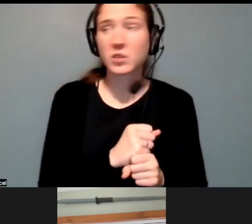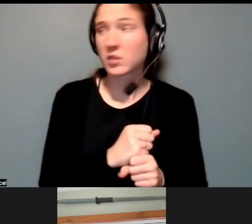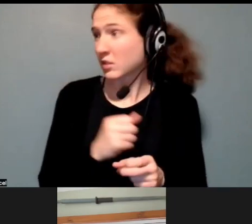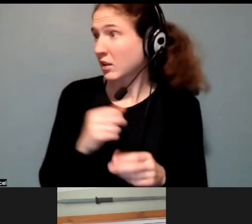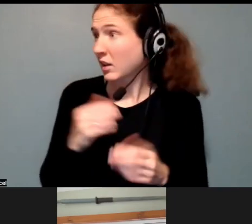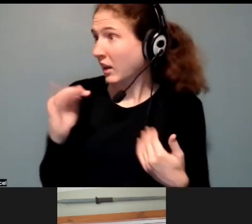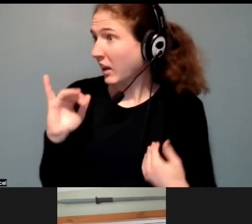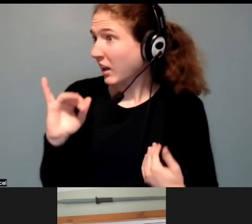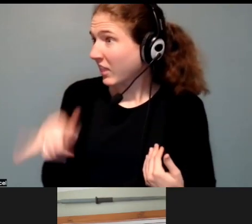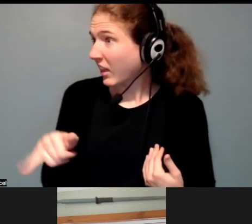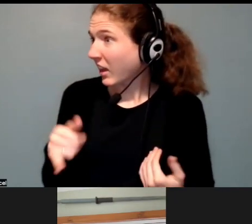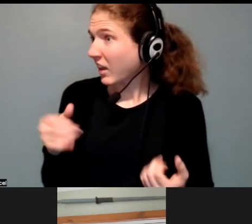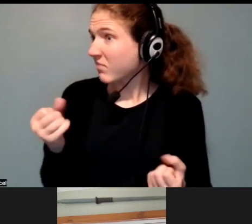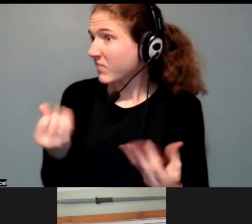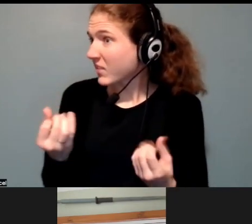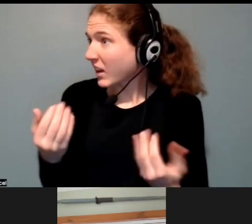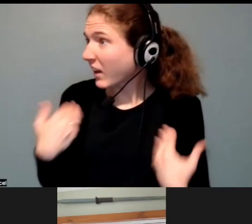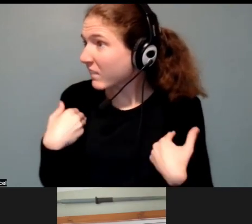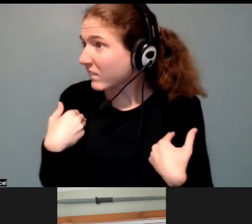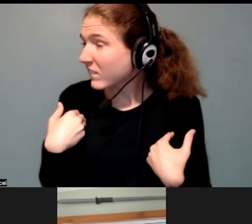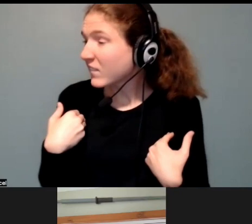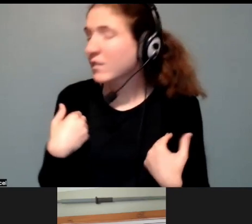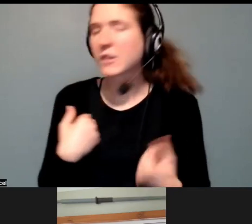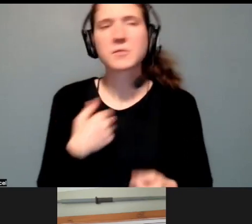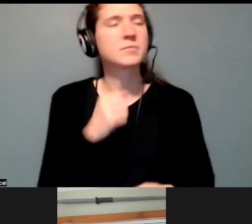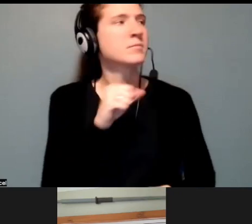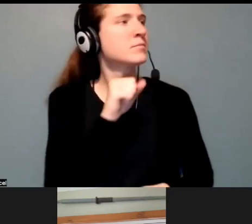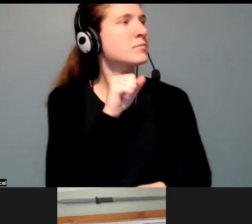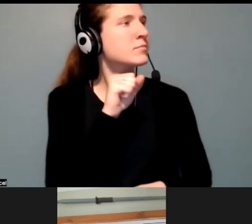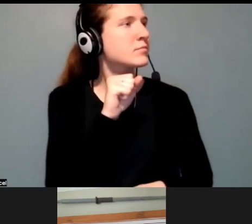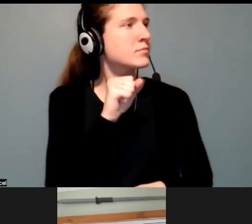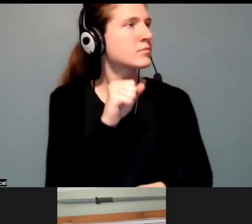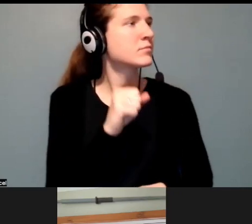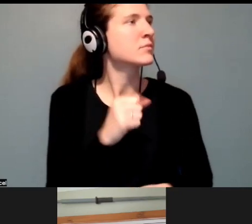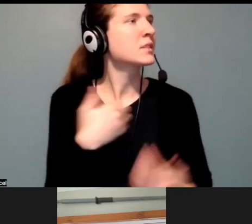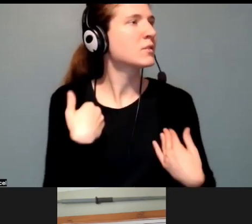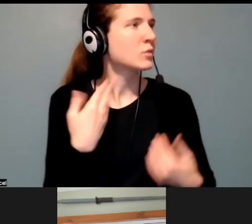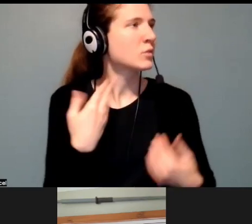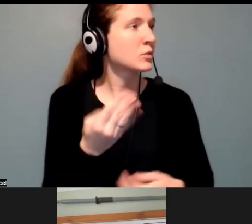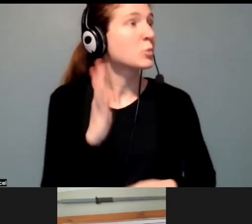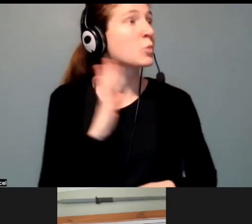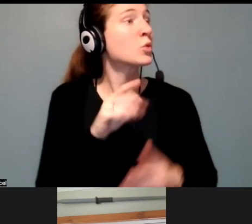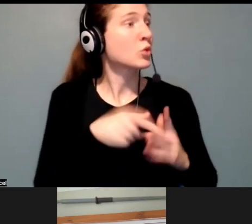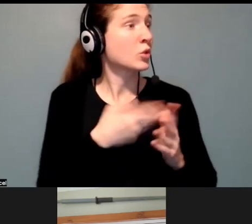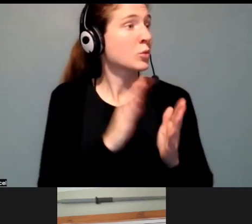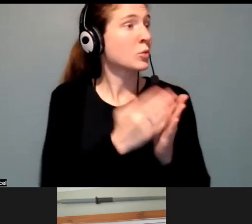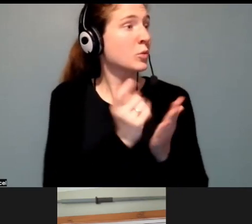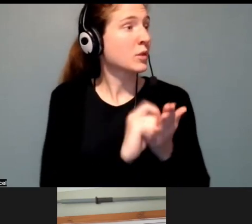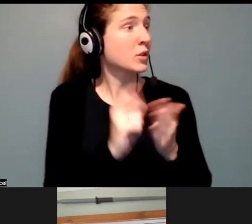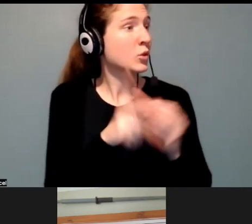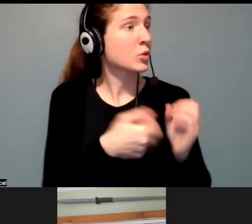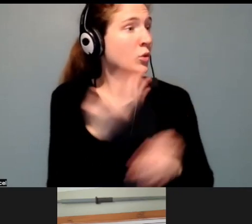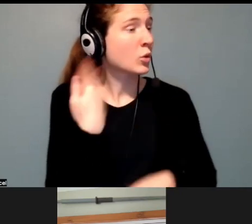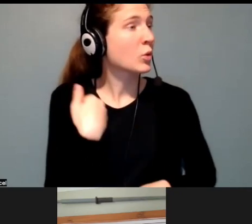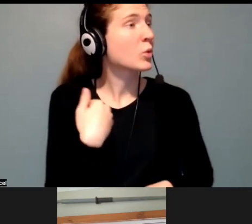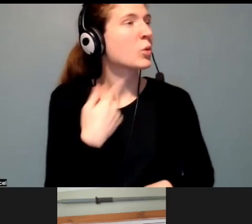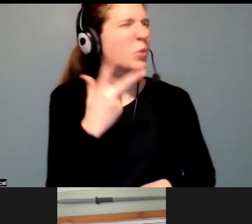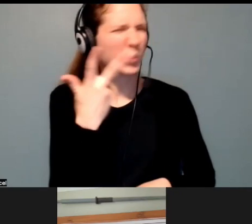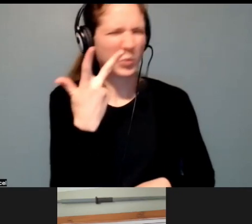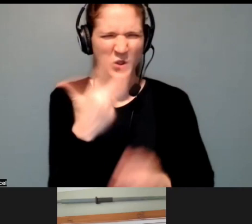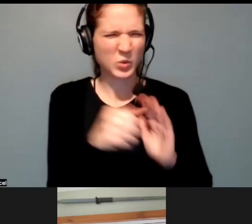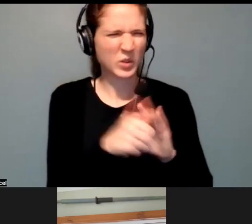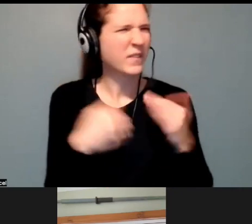many? Yeah, I have 14. When I started these books 3 years ago, I had three turtles. Huh. And so it's grown a little bit. A lot